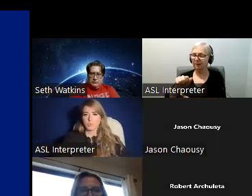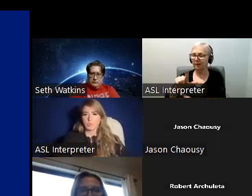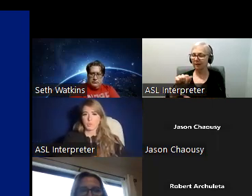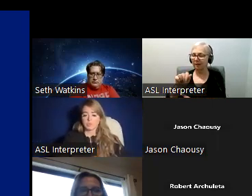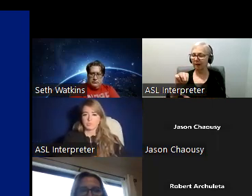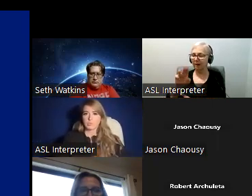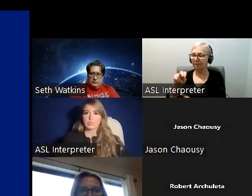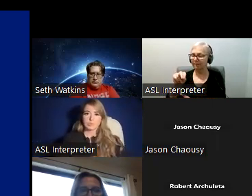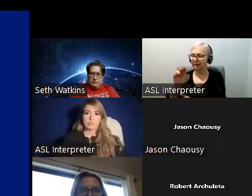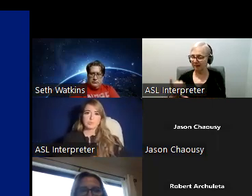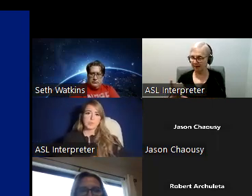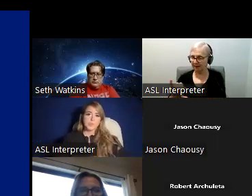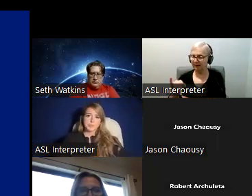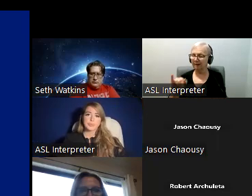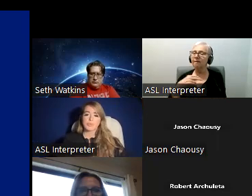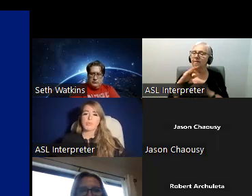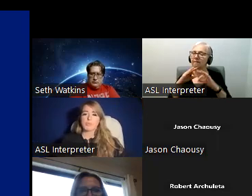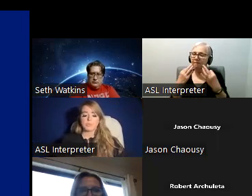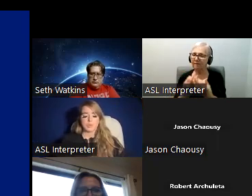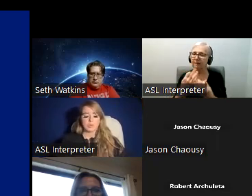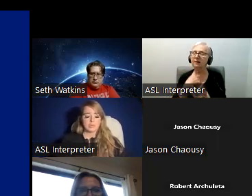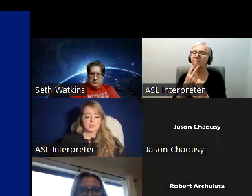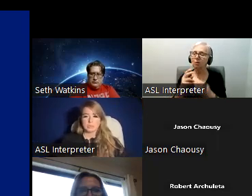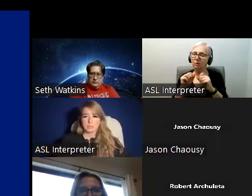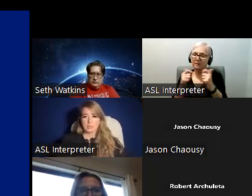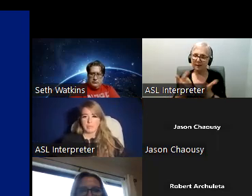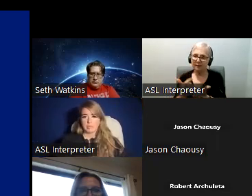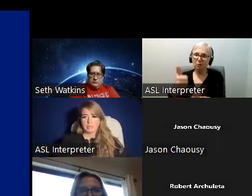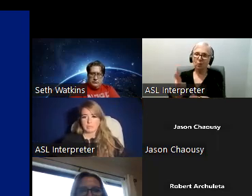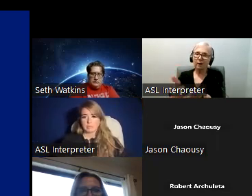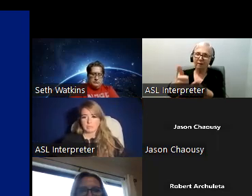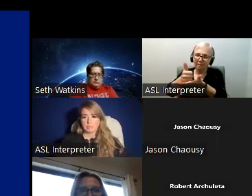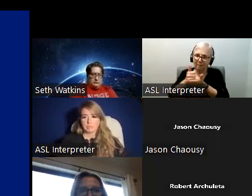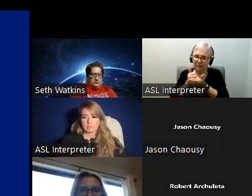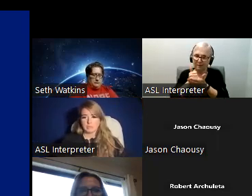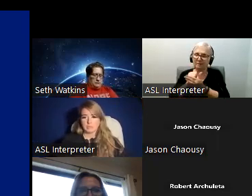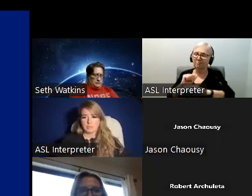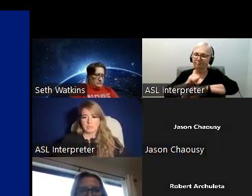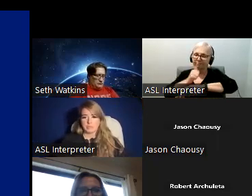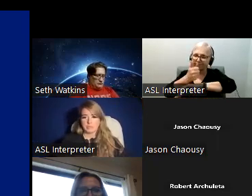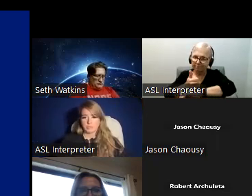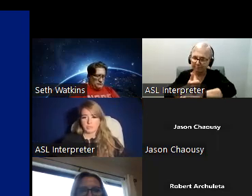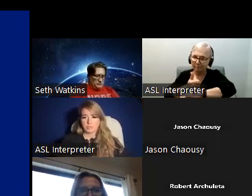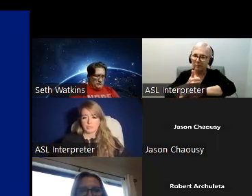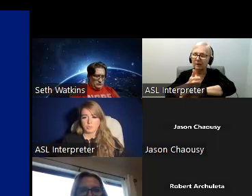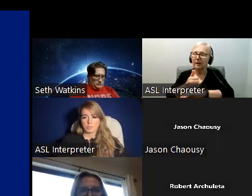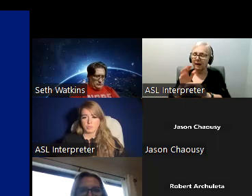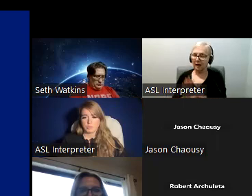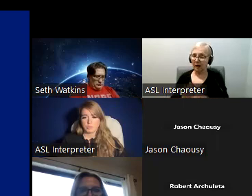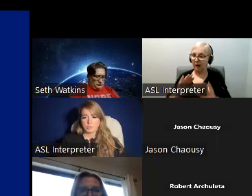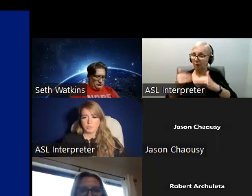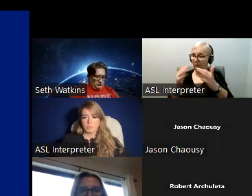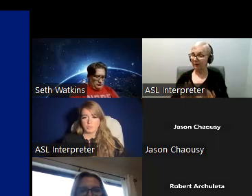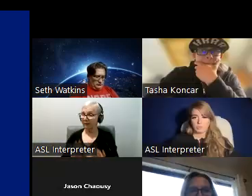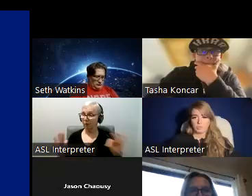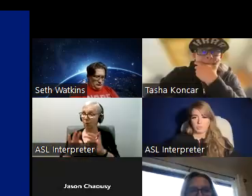come and give back and help us set it up, I think is a really good model. You guys have talked a lot about how important peers are, and we're implementing